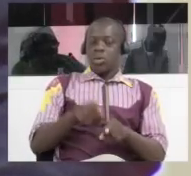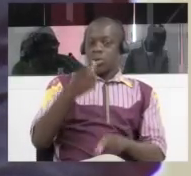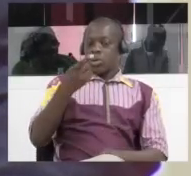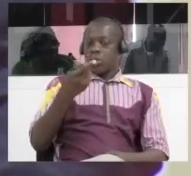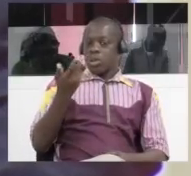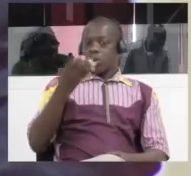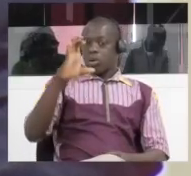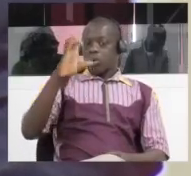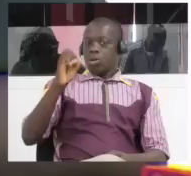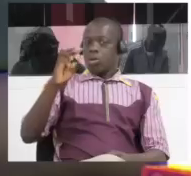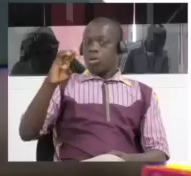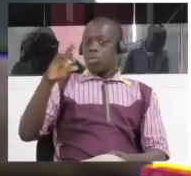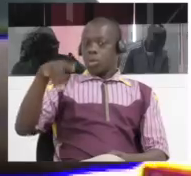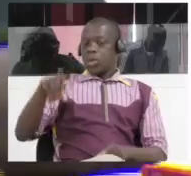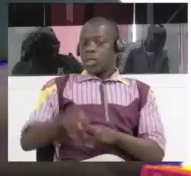platoon commanders?